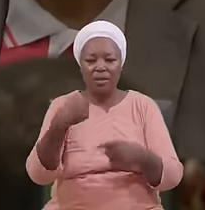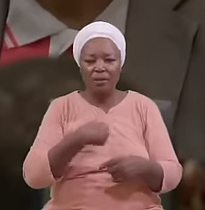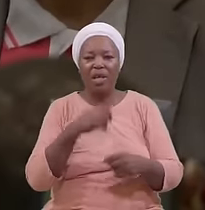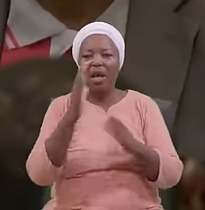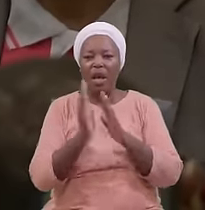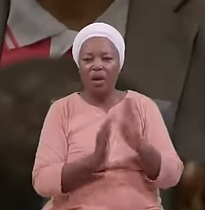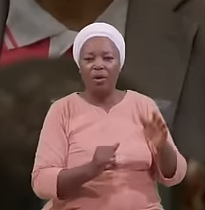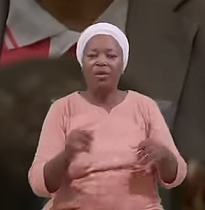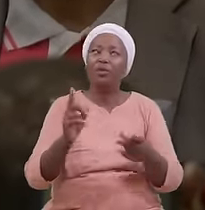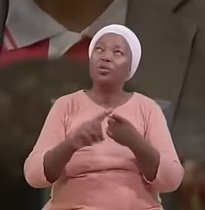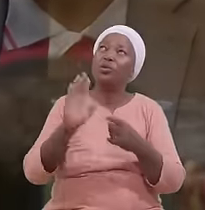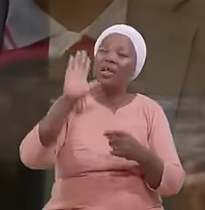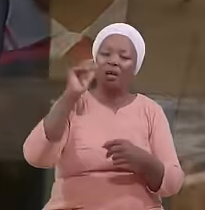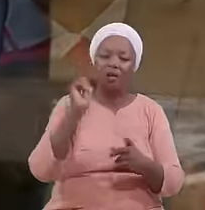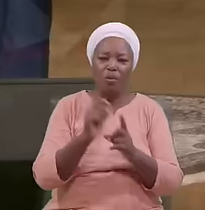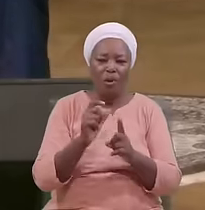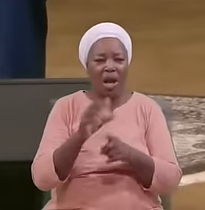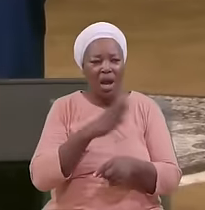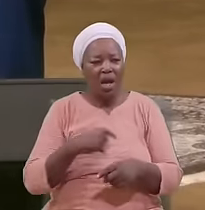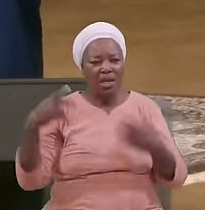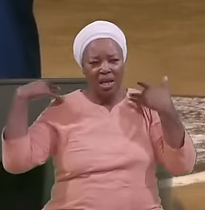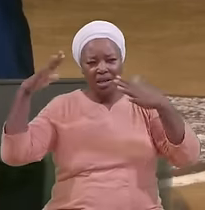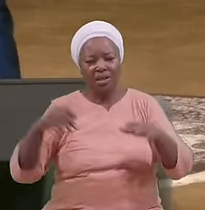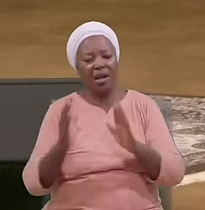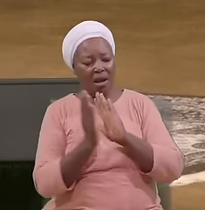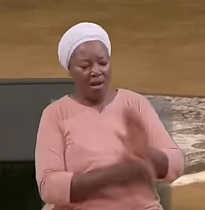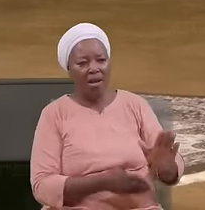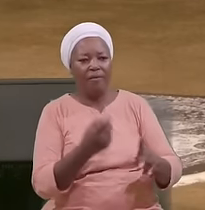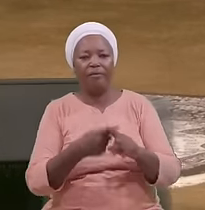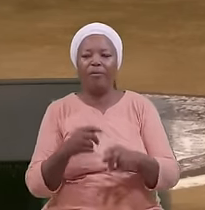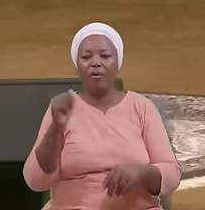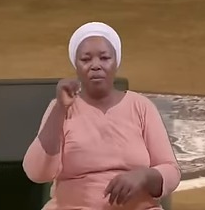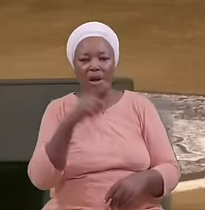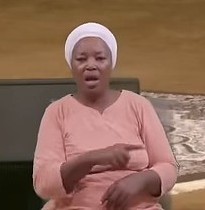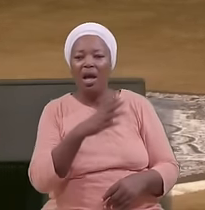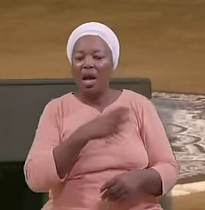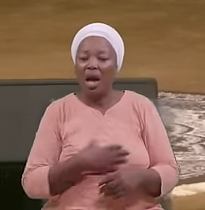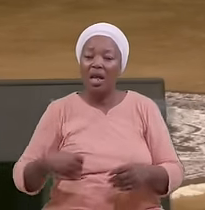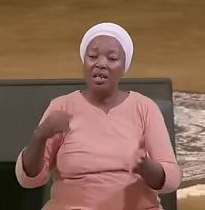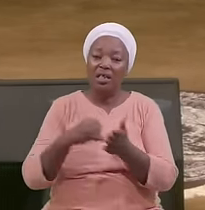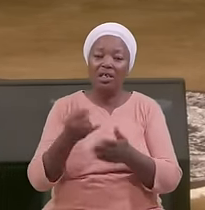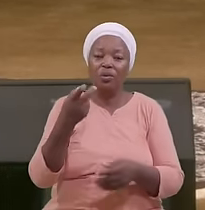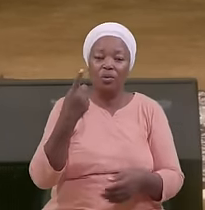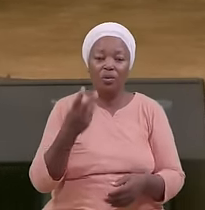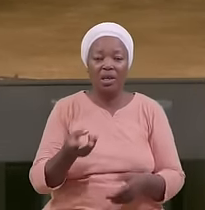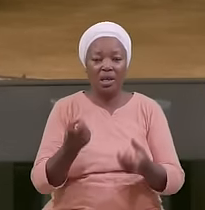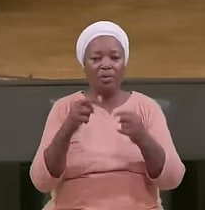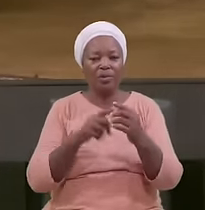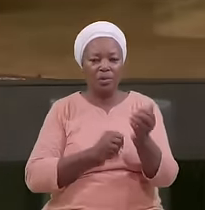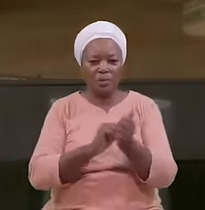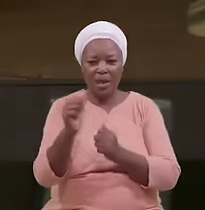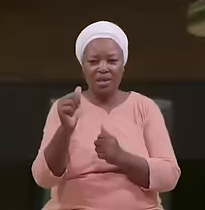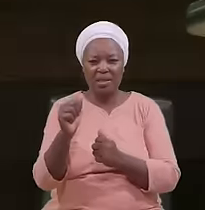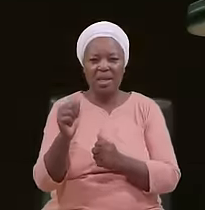according to thy word. And the angel departed from her, and it was done. And